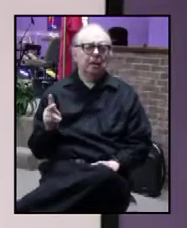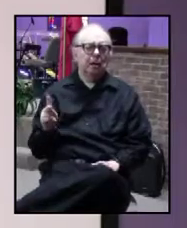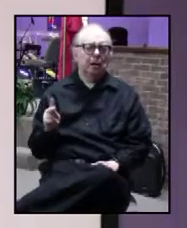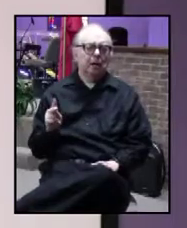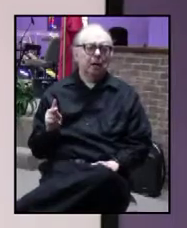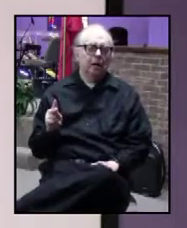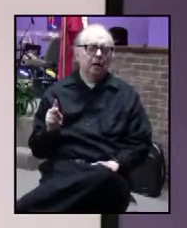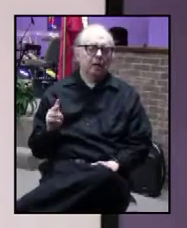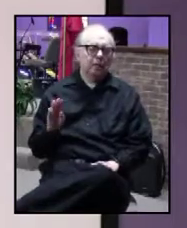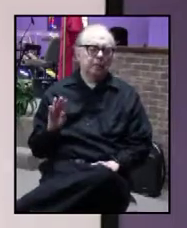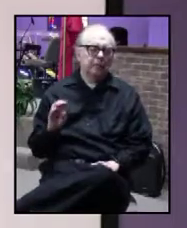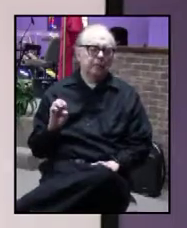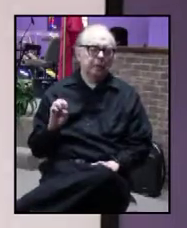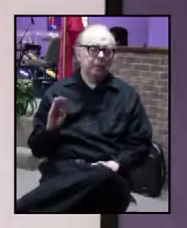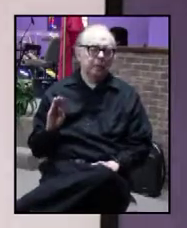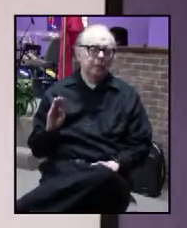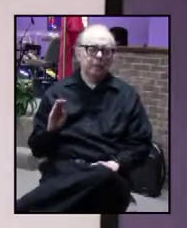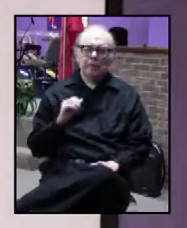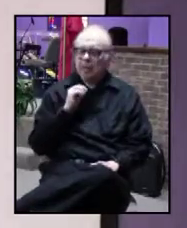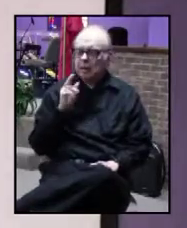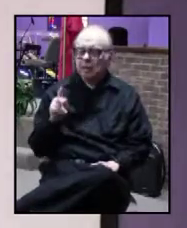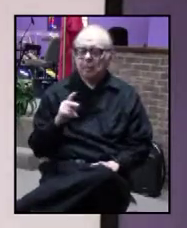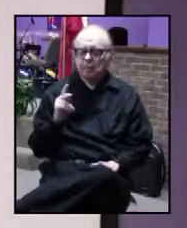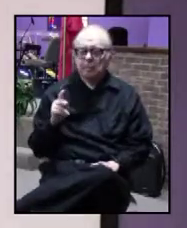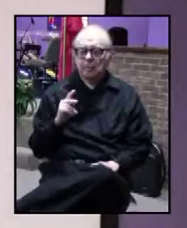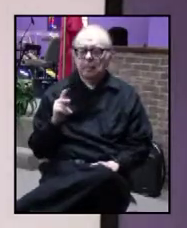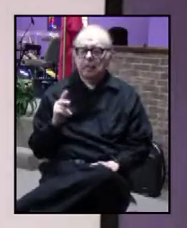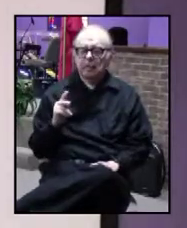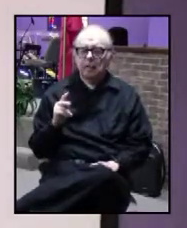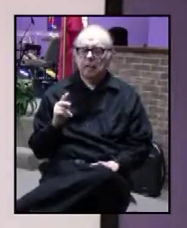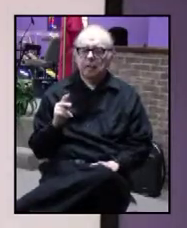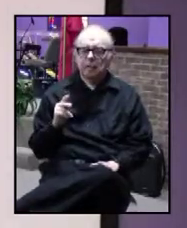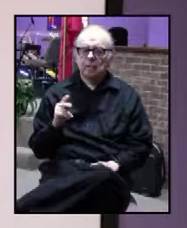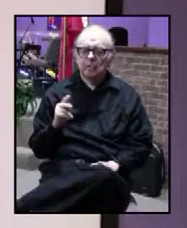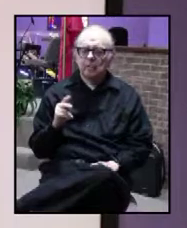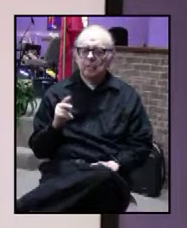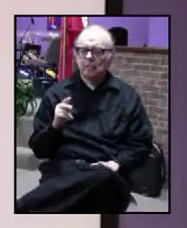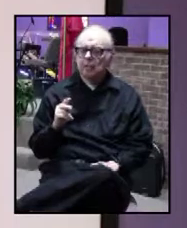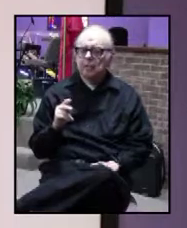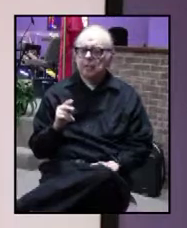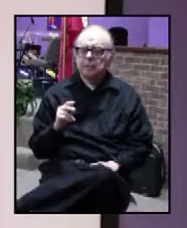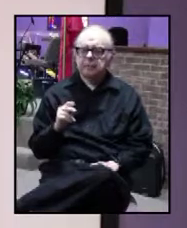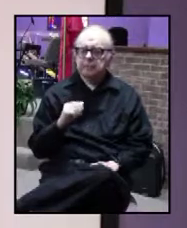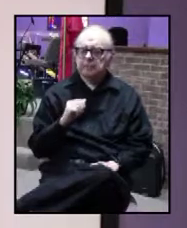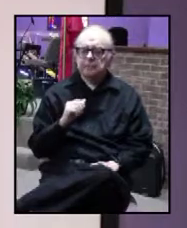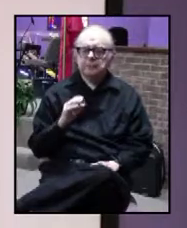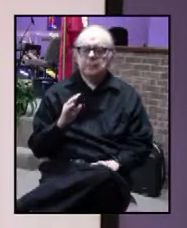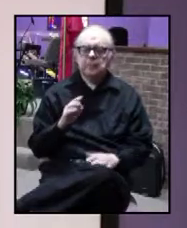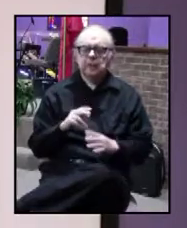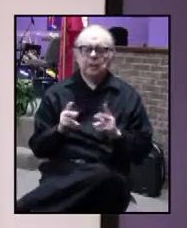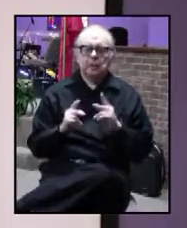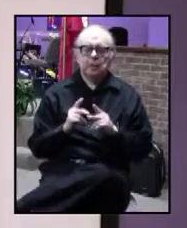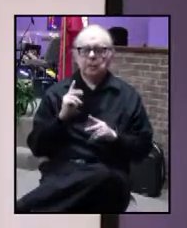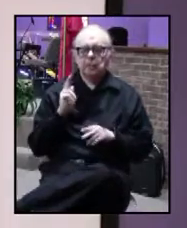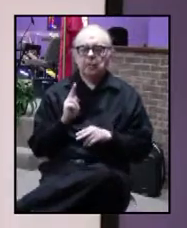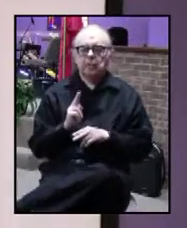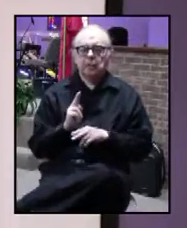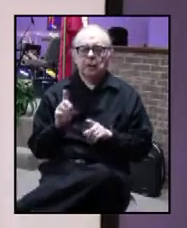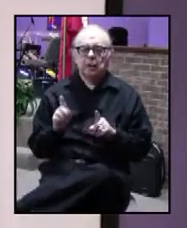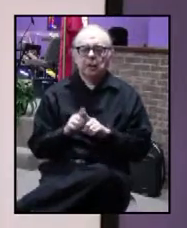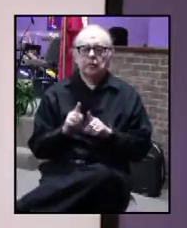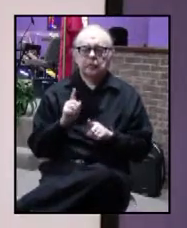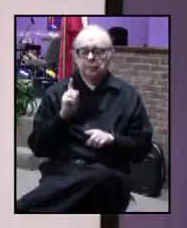this website isn't just for people who are non-Christians. This website can also be used for